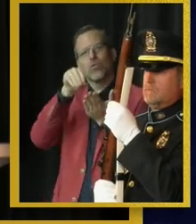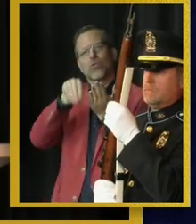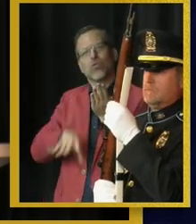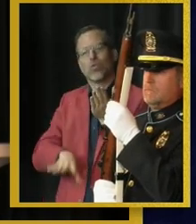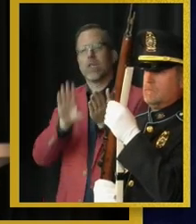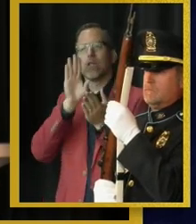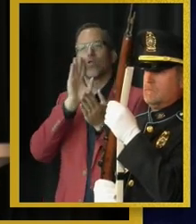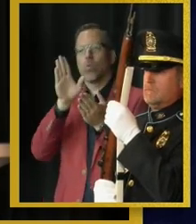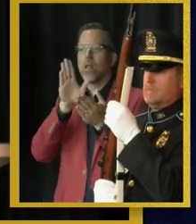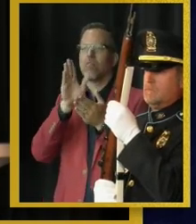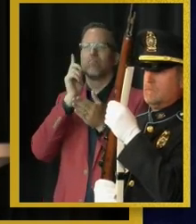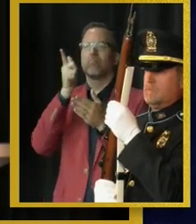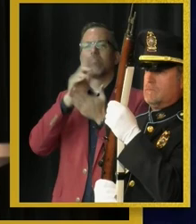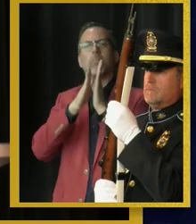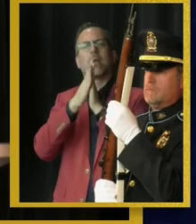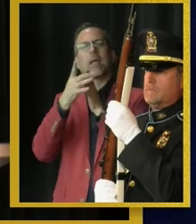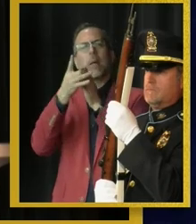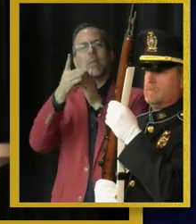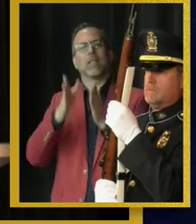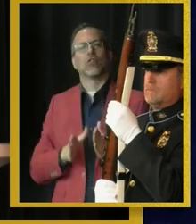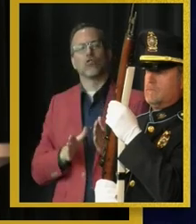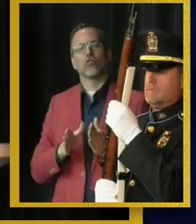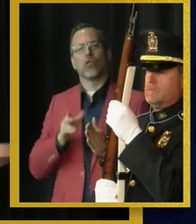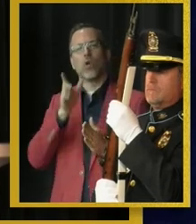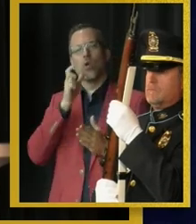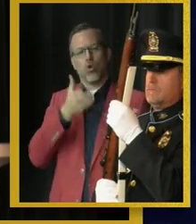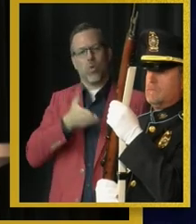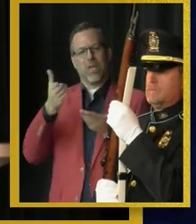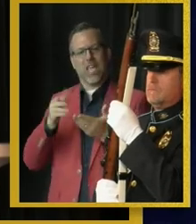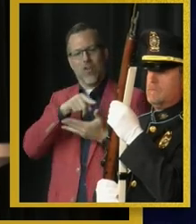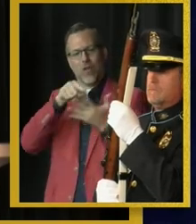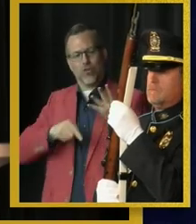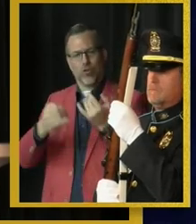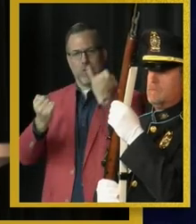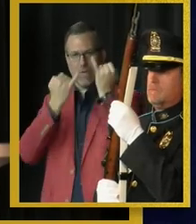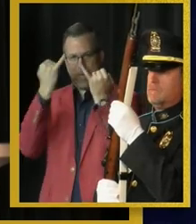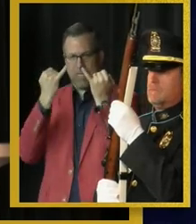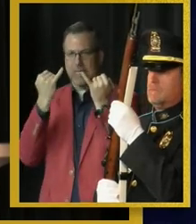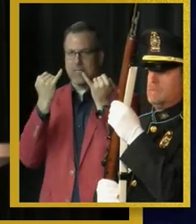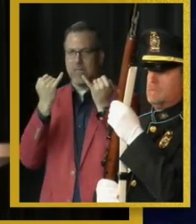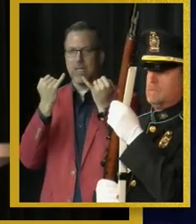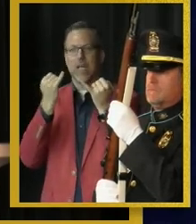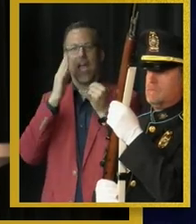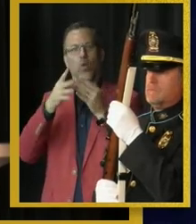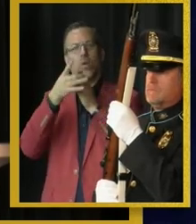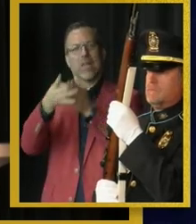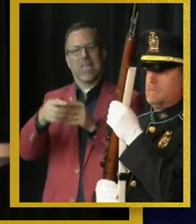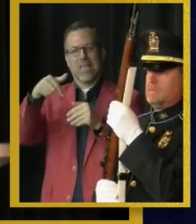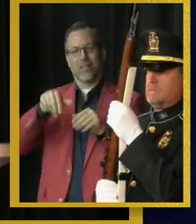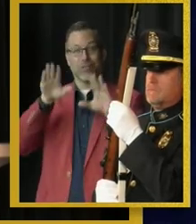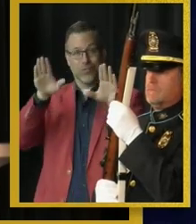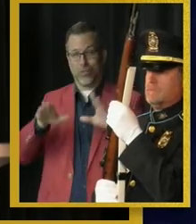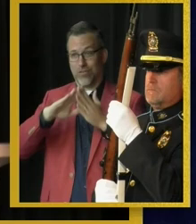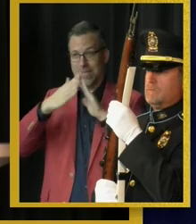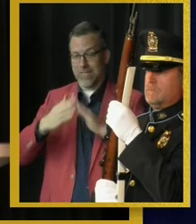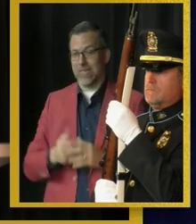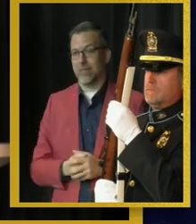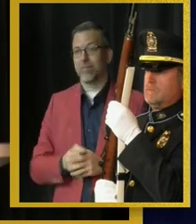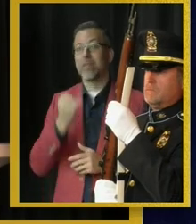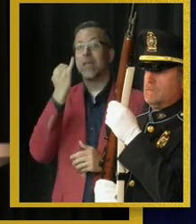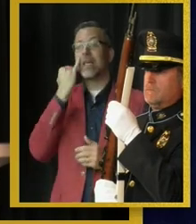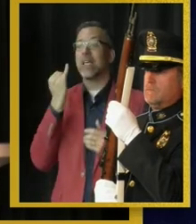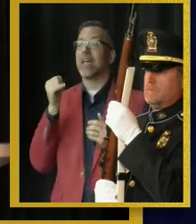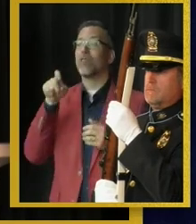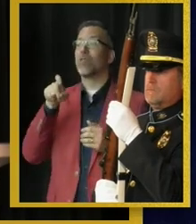become the leaders who bring these very ideals and the future of this great city. For those looking for a school